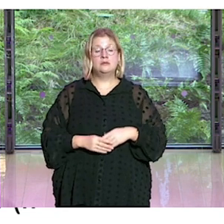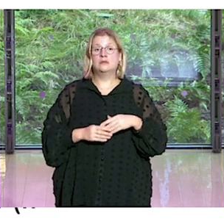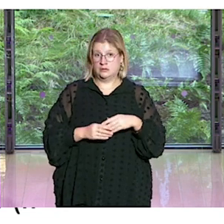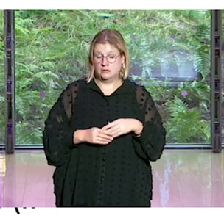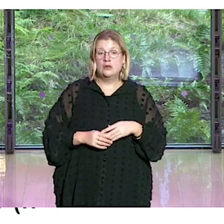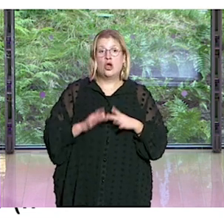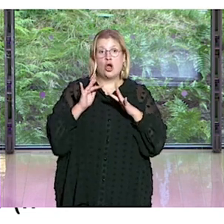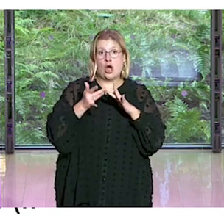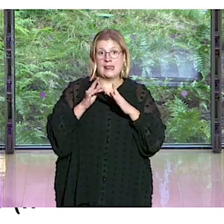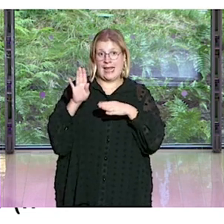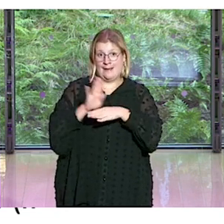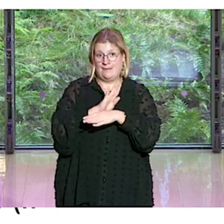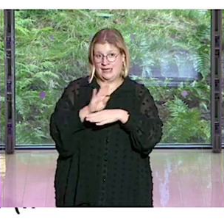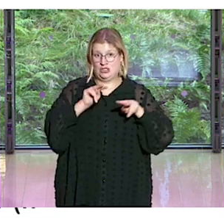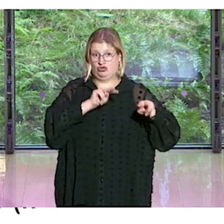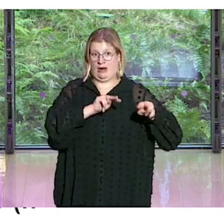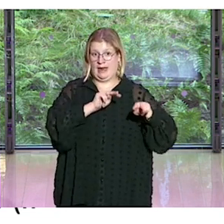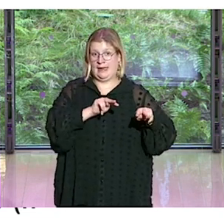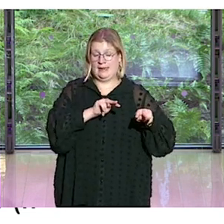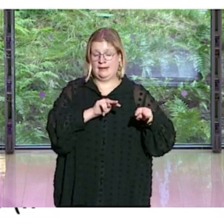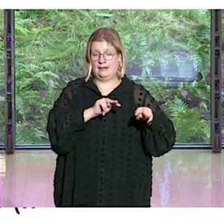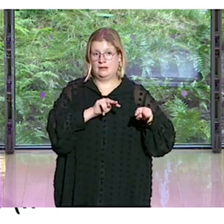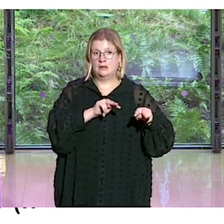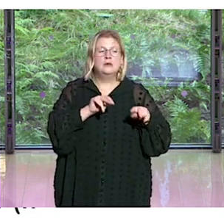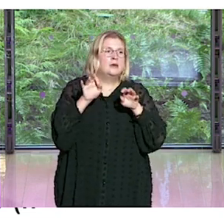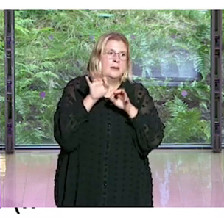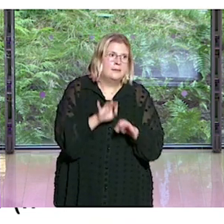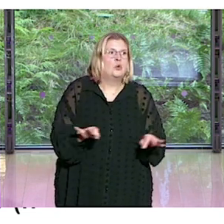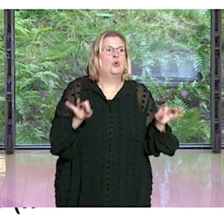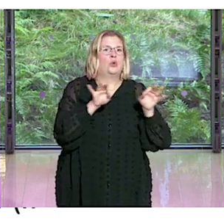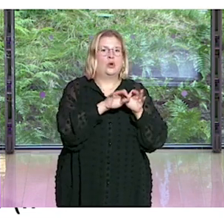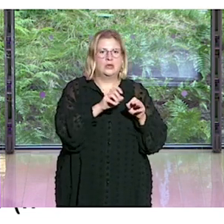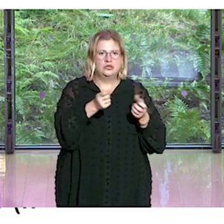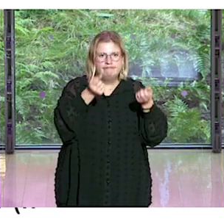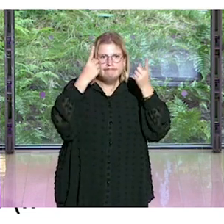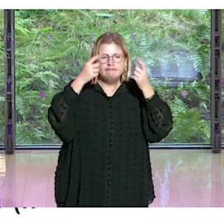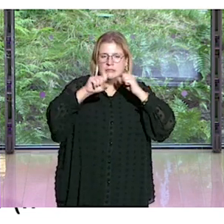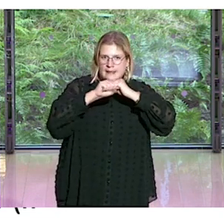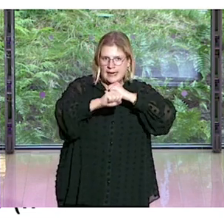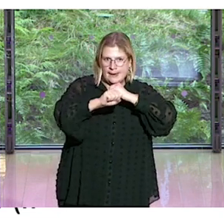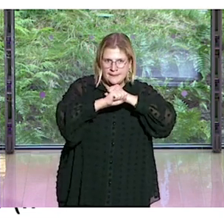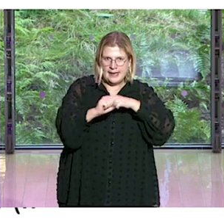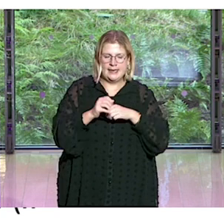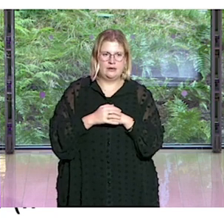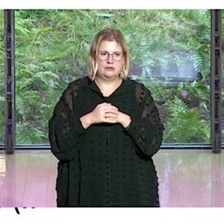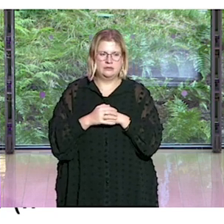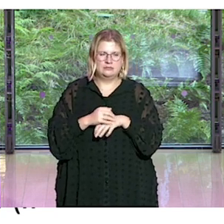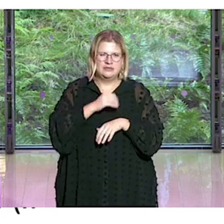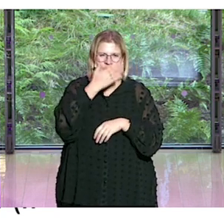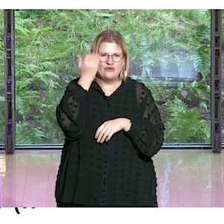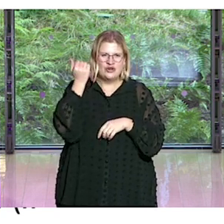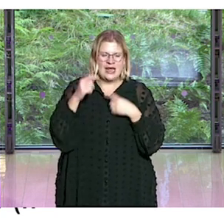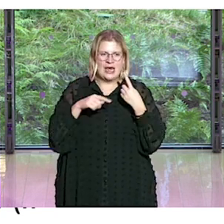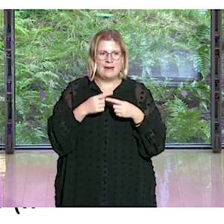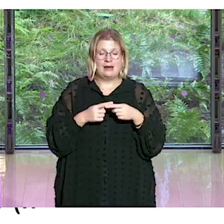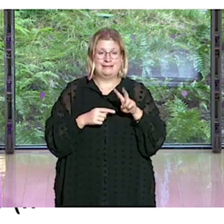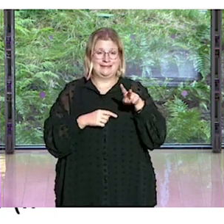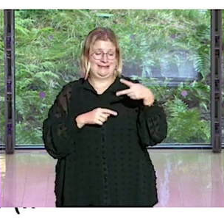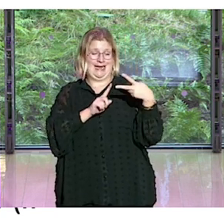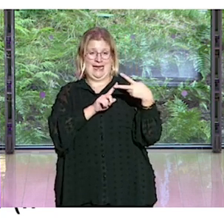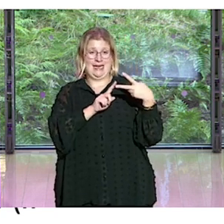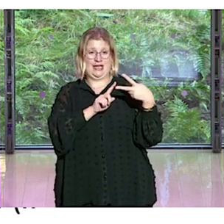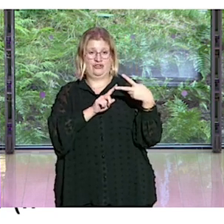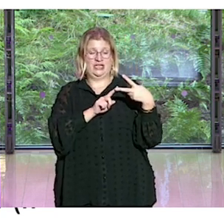E-commerce tracking is also critically important to be able to understand those campaigns, right? And don't forget about any